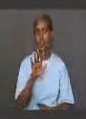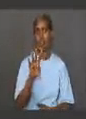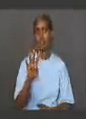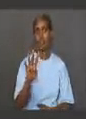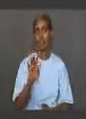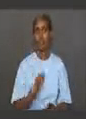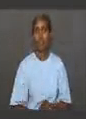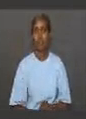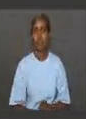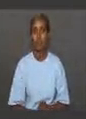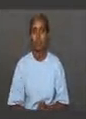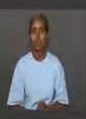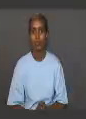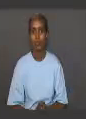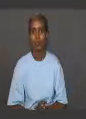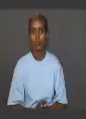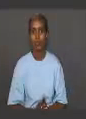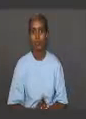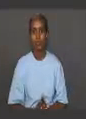0.354.